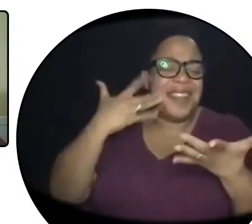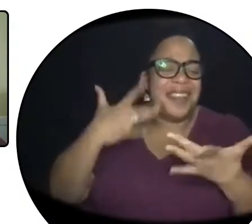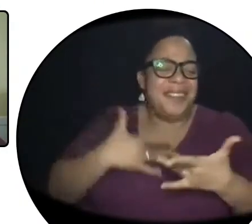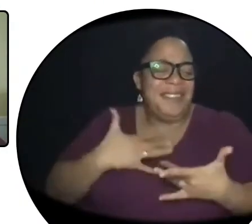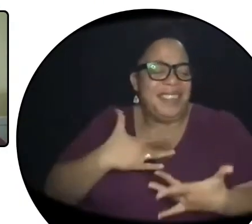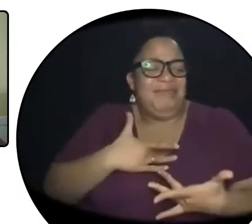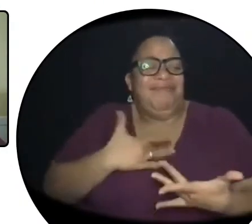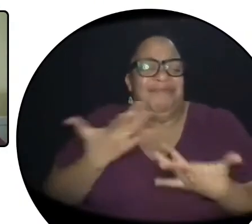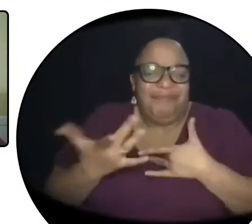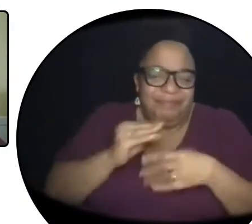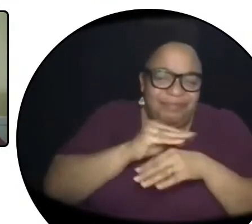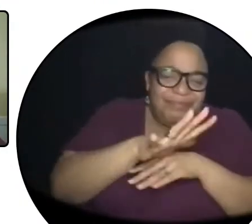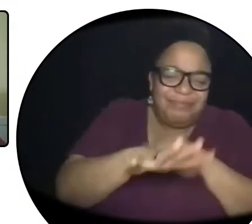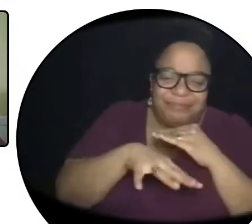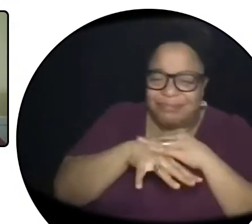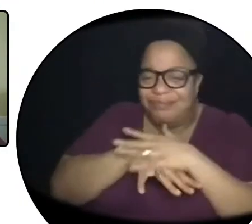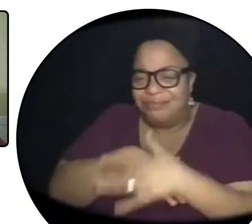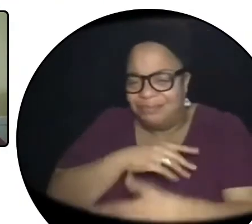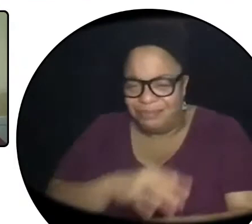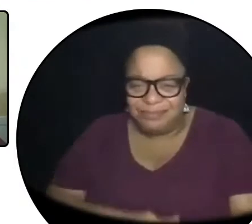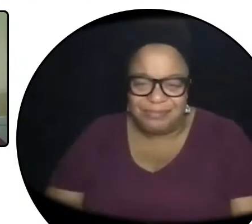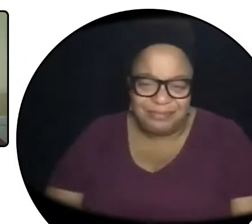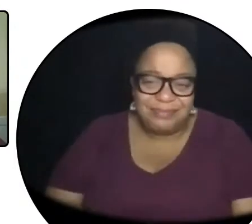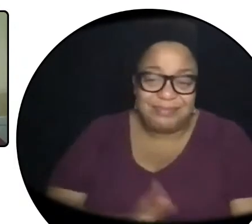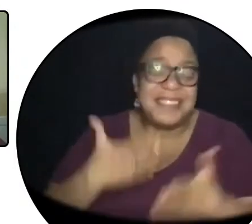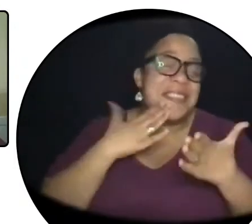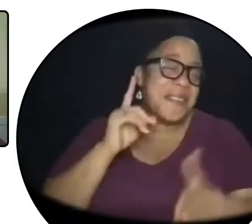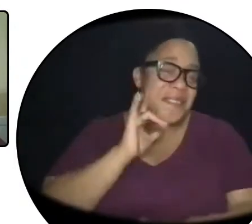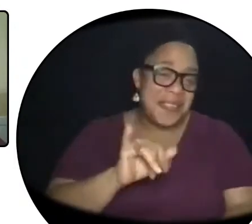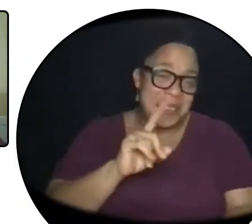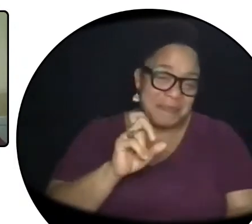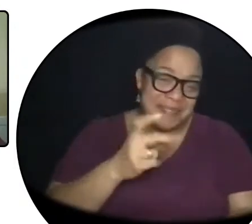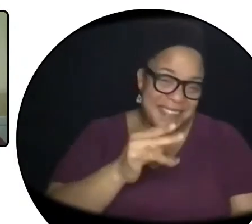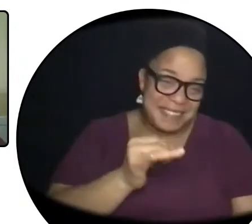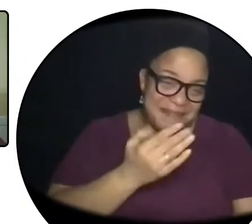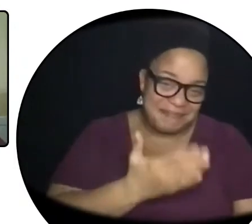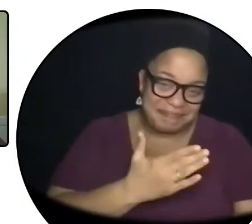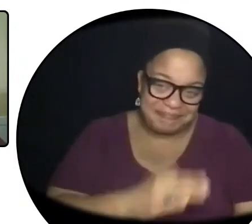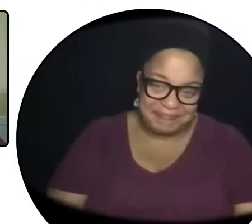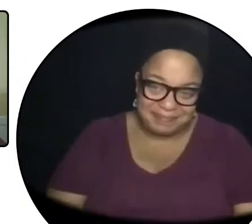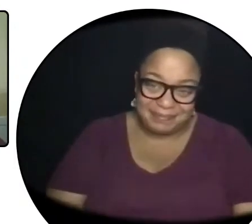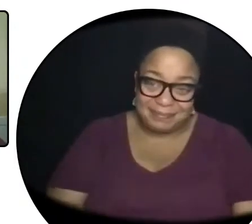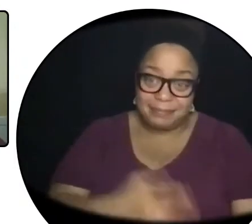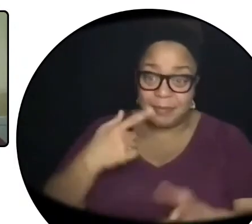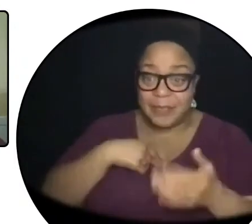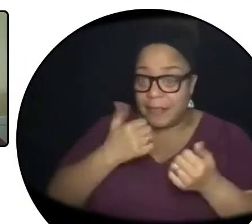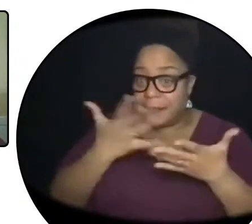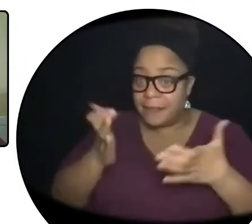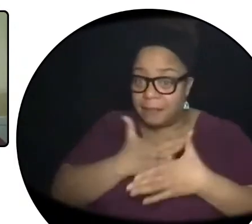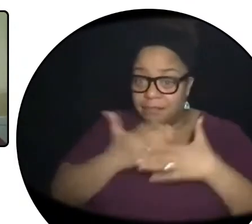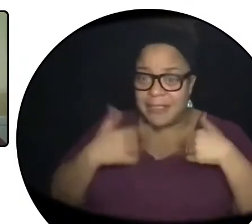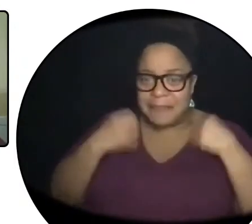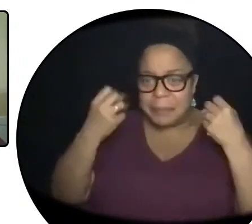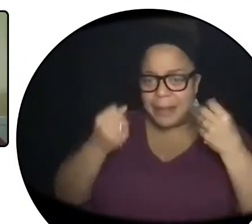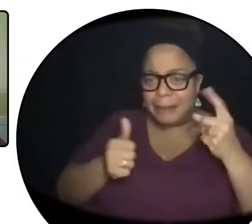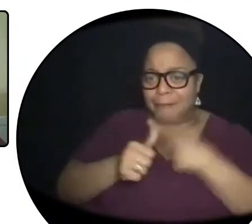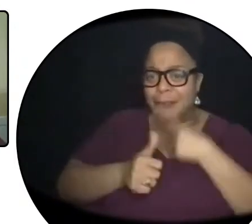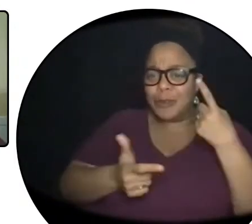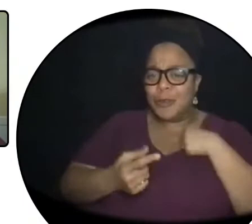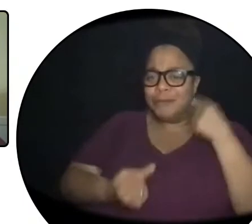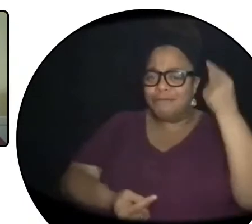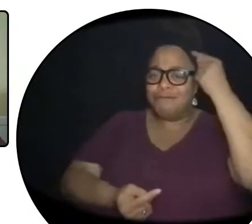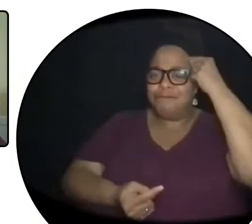Shego, Pecore Nere. There's so much, so much literature. These are just some.